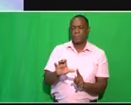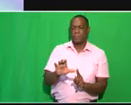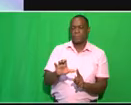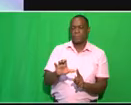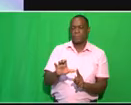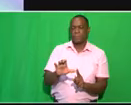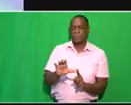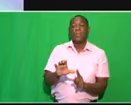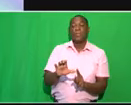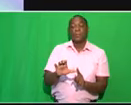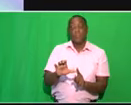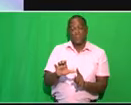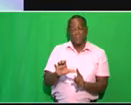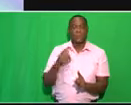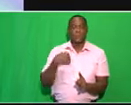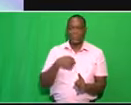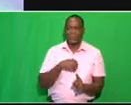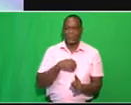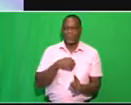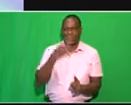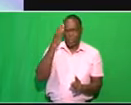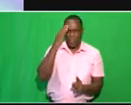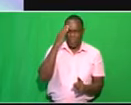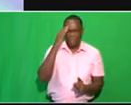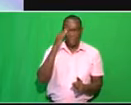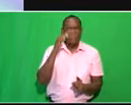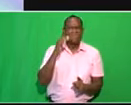we would recognize, the screen is not